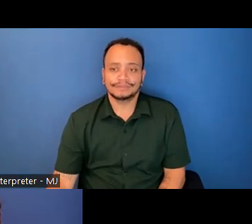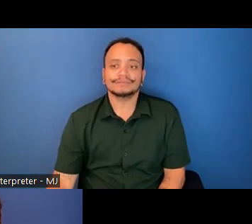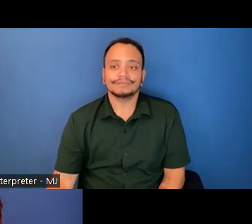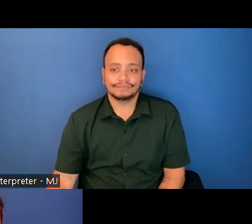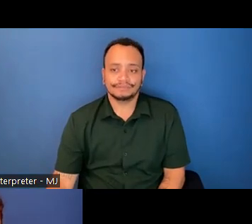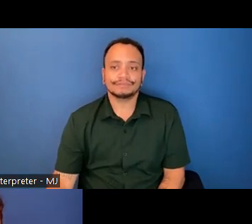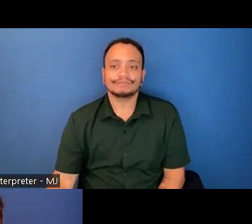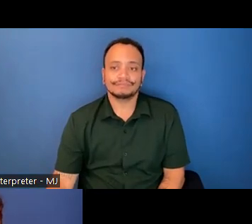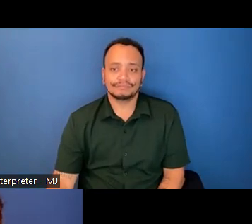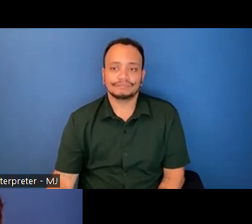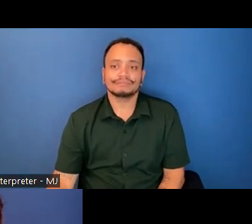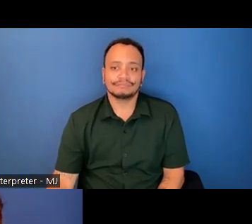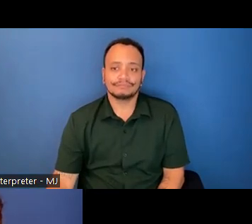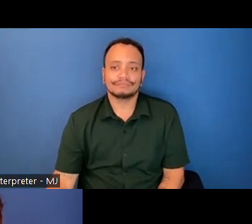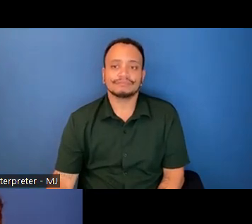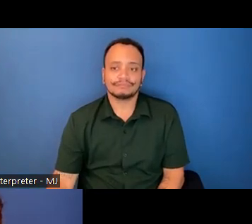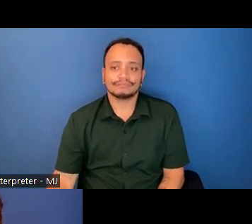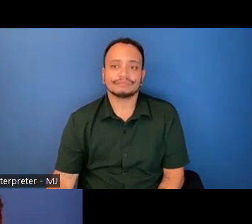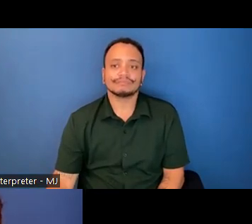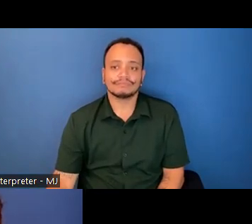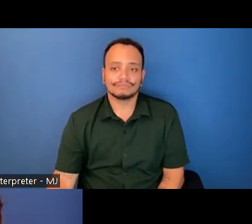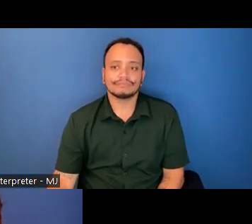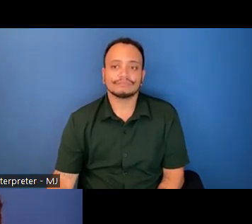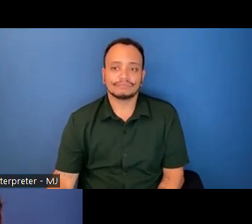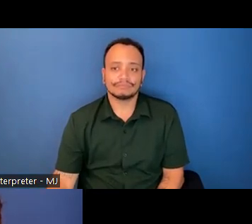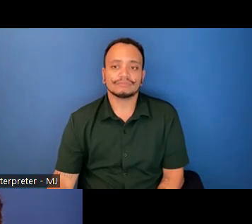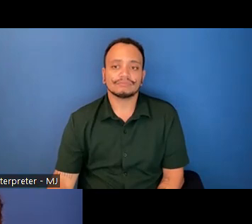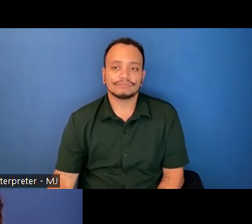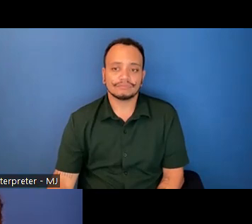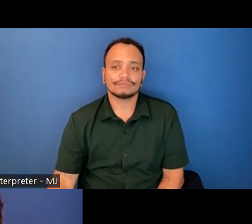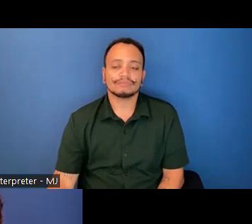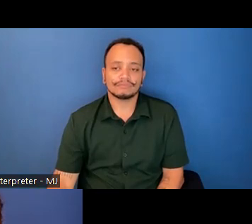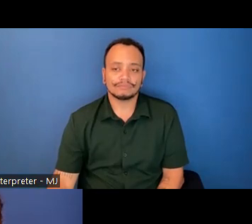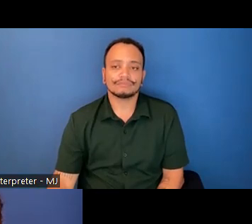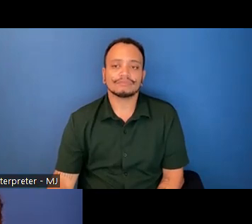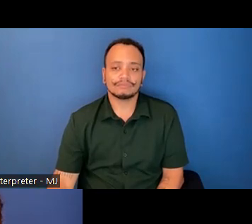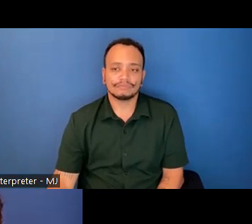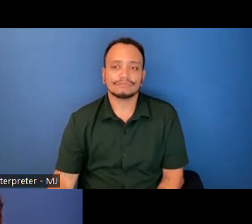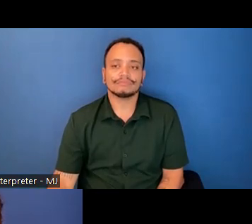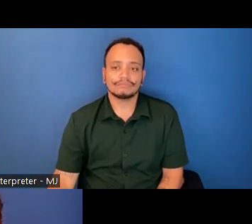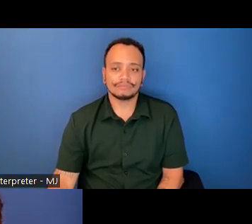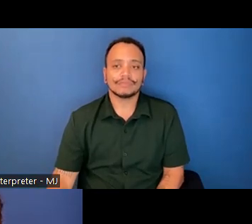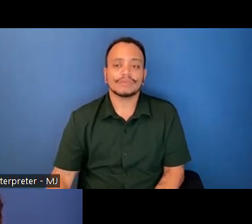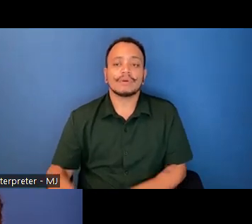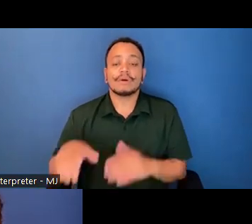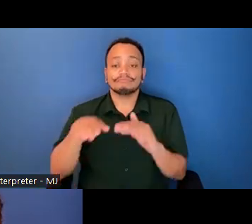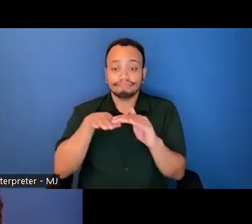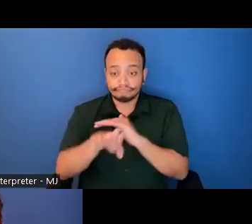link, Skills Matcher, and you click on that link and it takes you to another page that